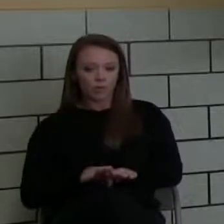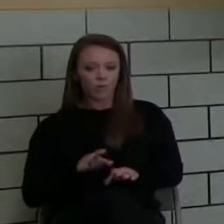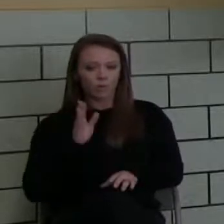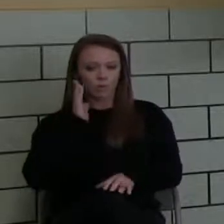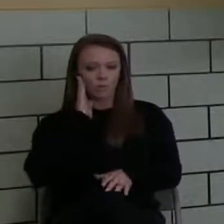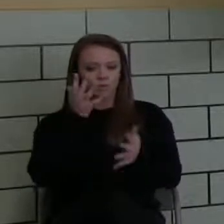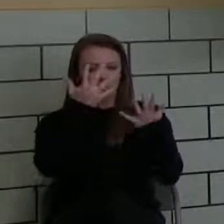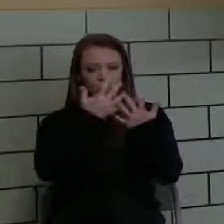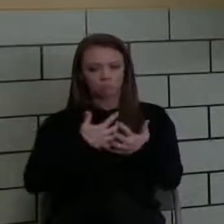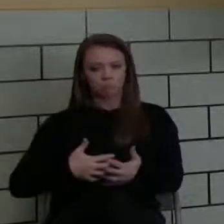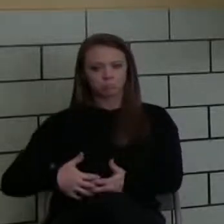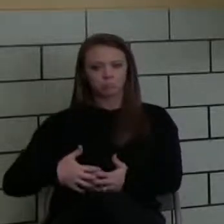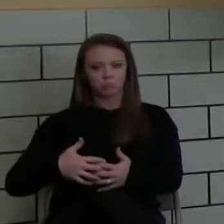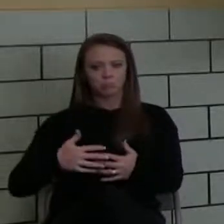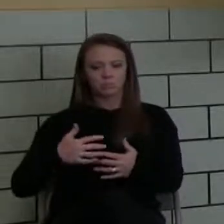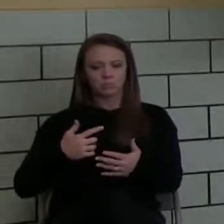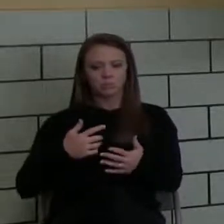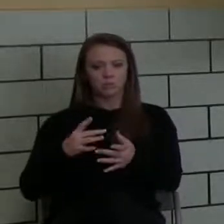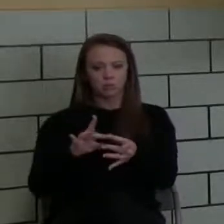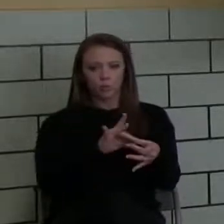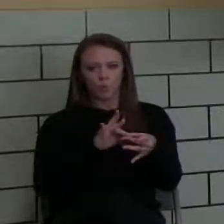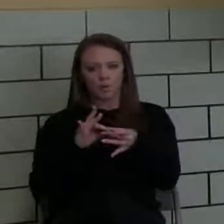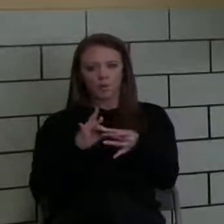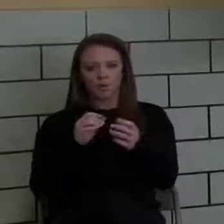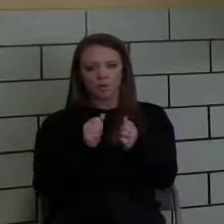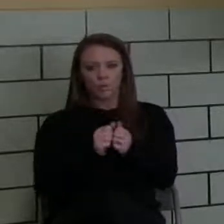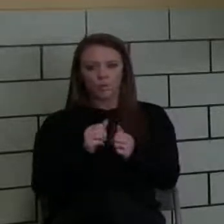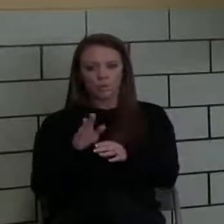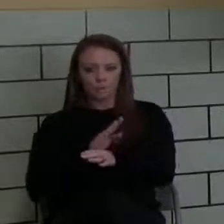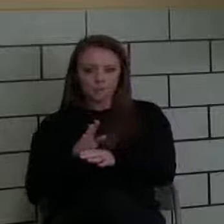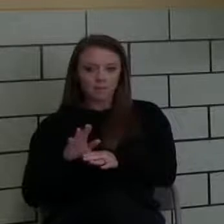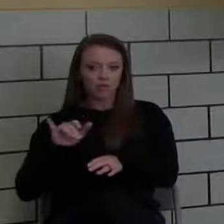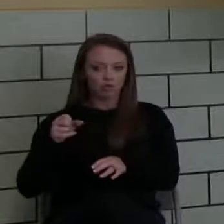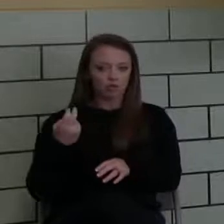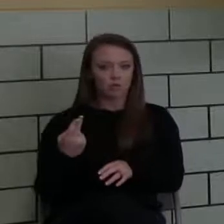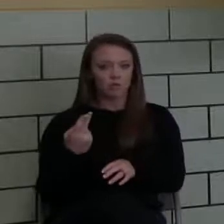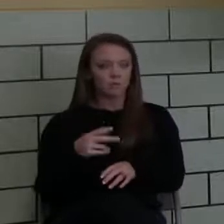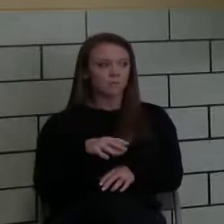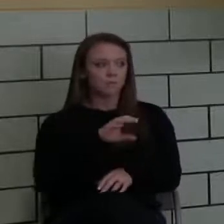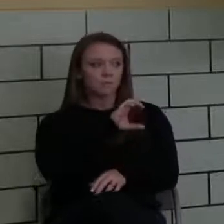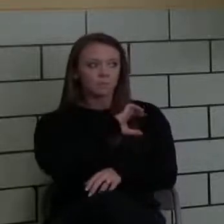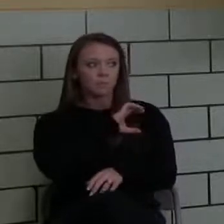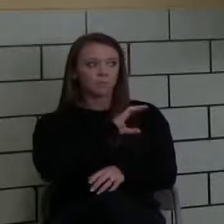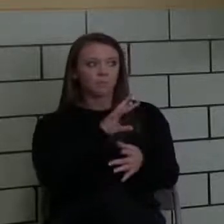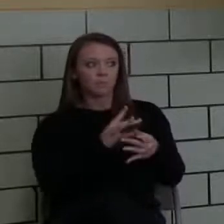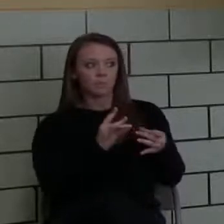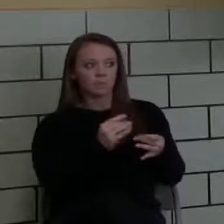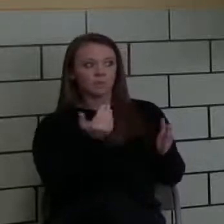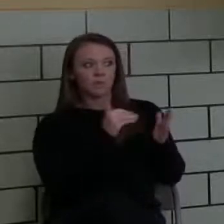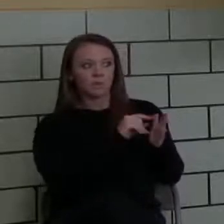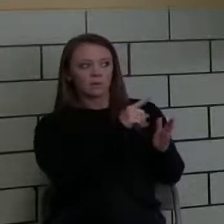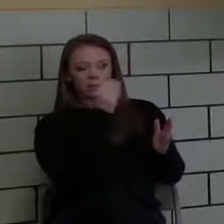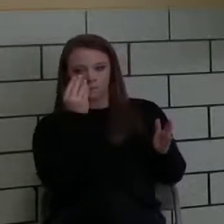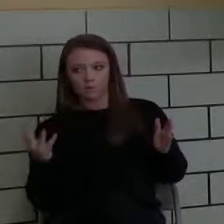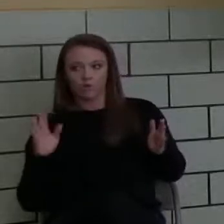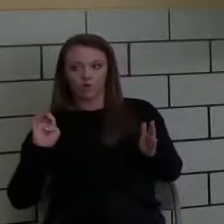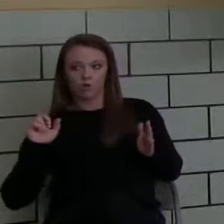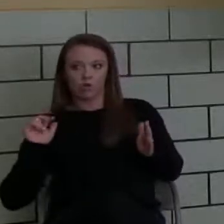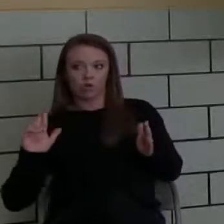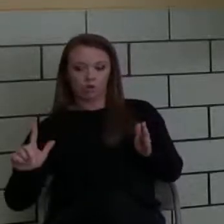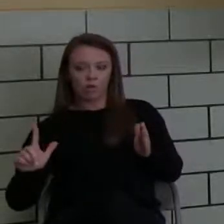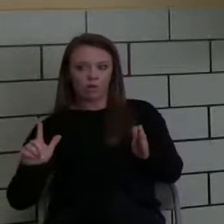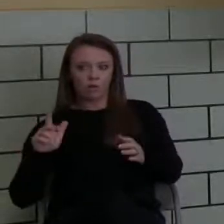owners to get that work done. Earl, do you remember when we did that little piece that we've done already, that people